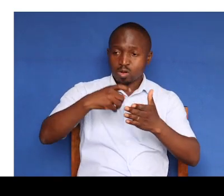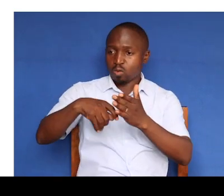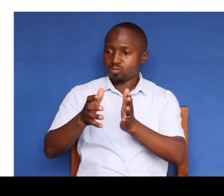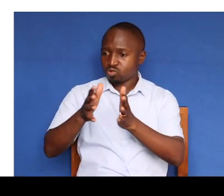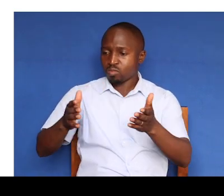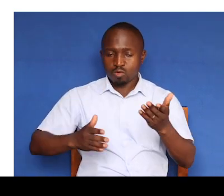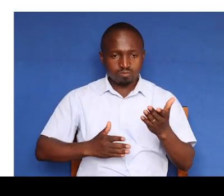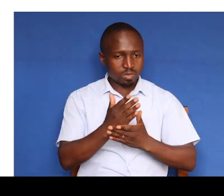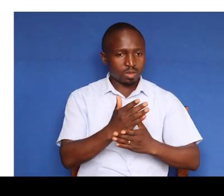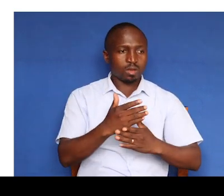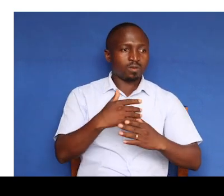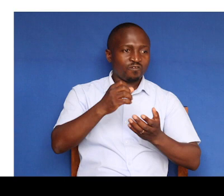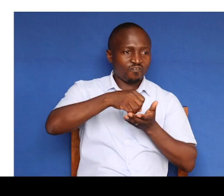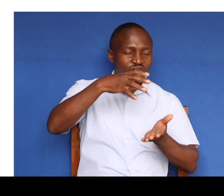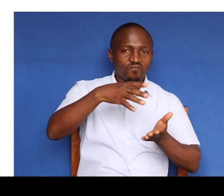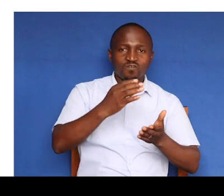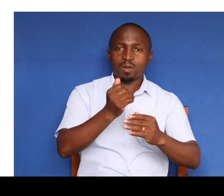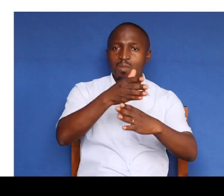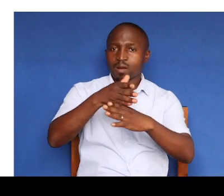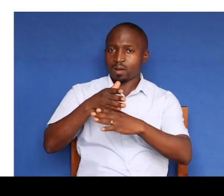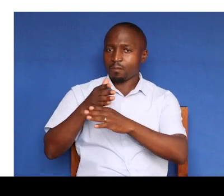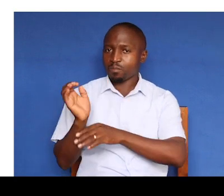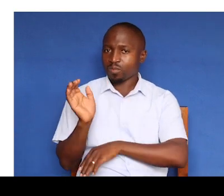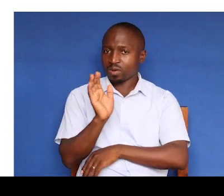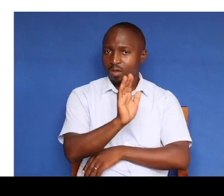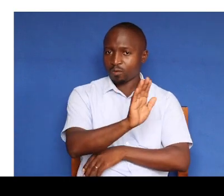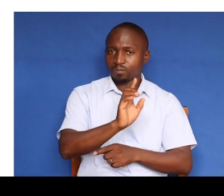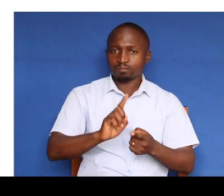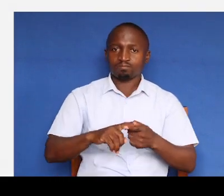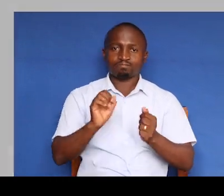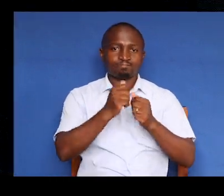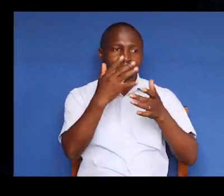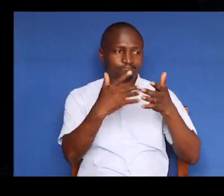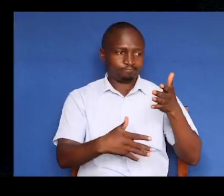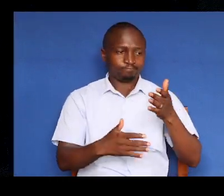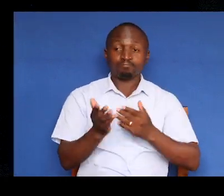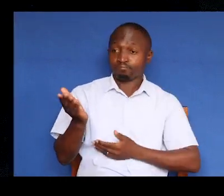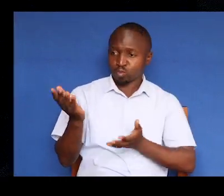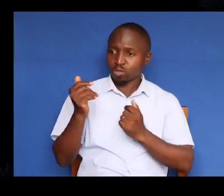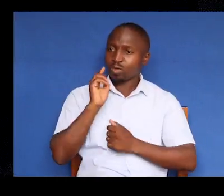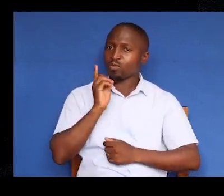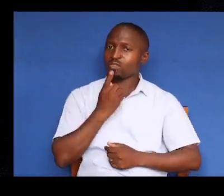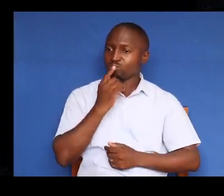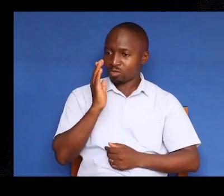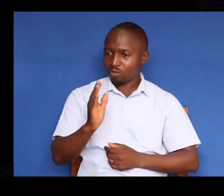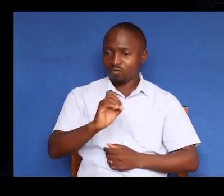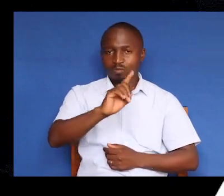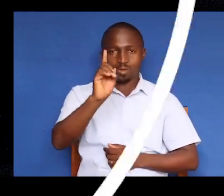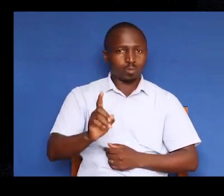profit, through cooperative profit tax, etc. That's how you can answer this kind